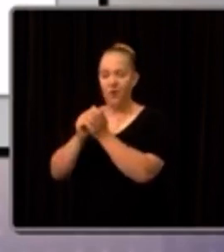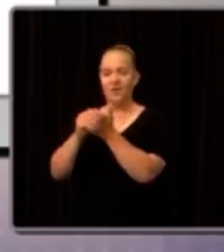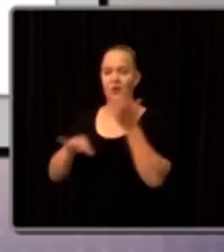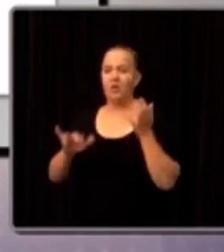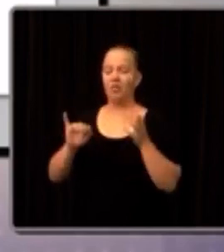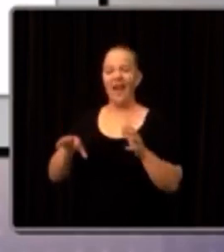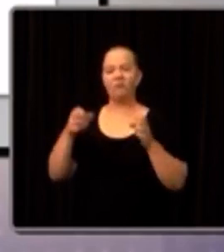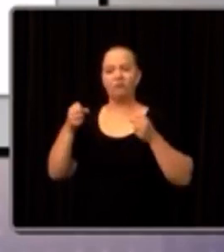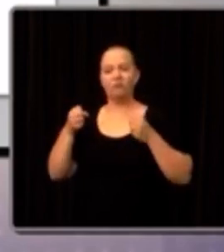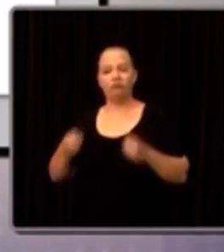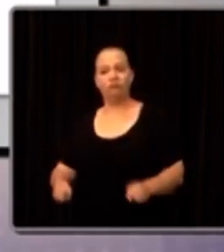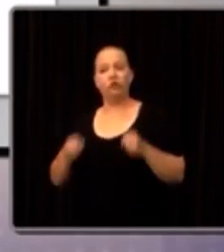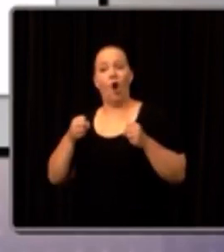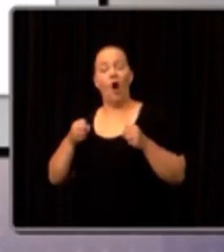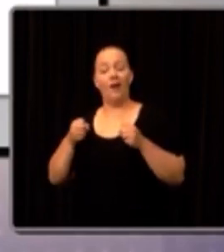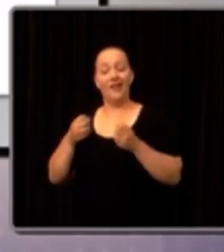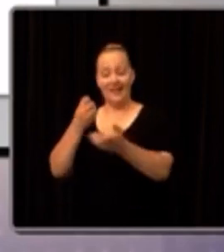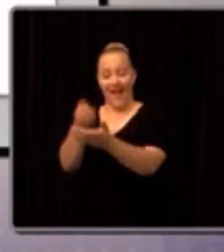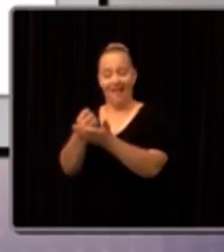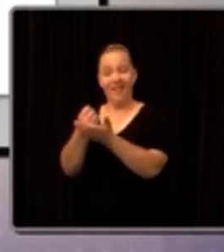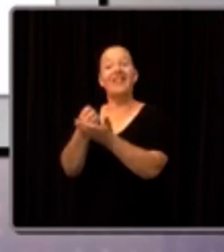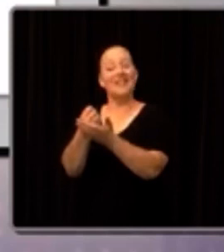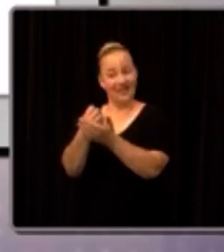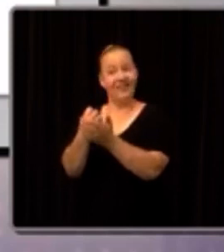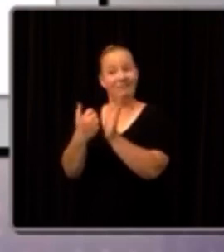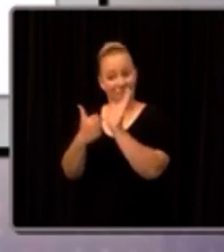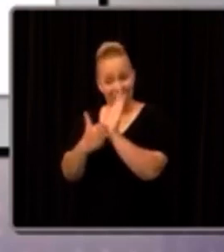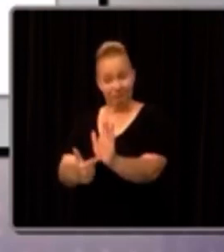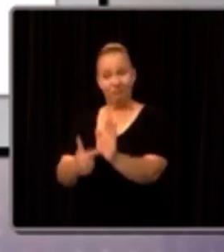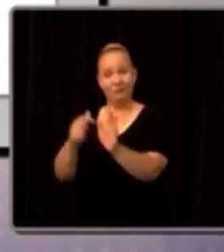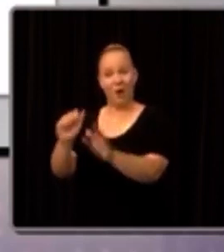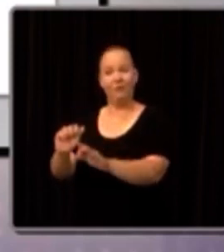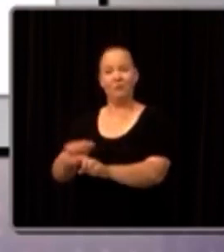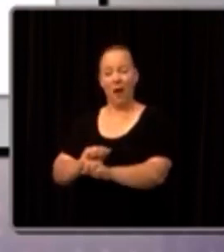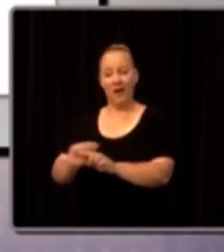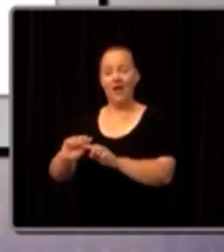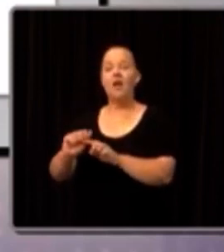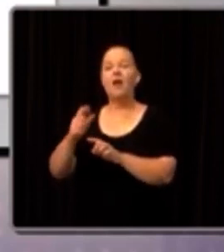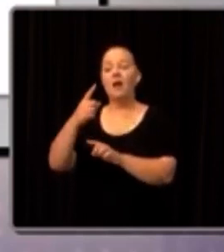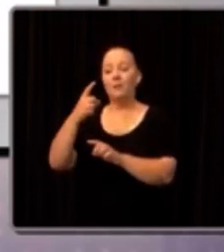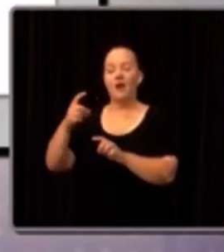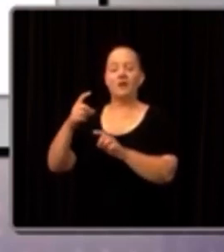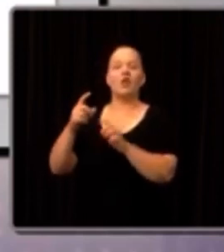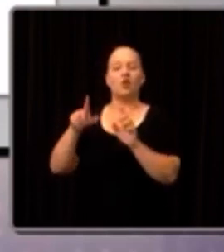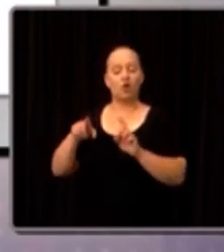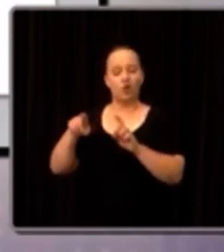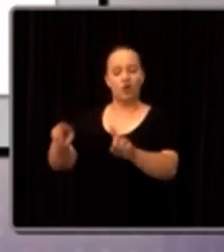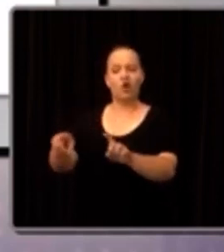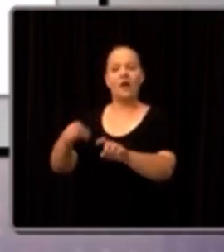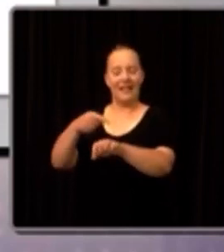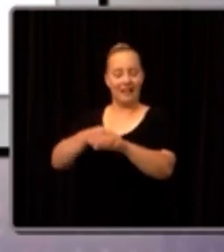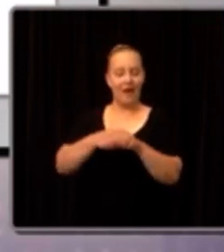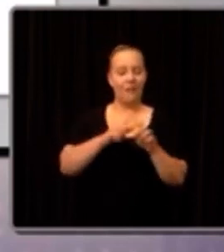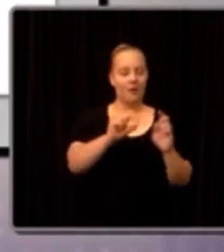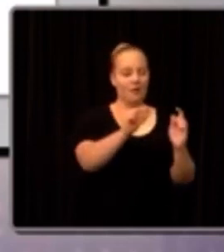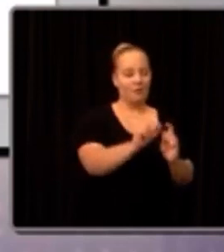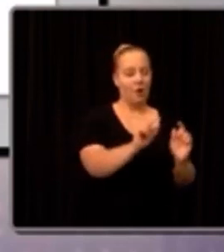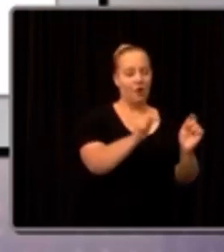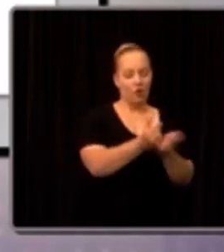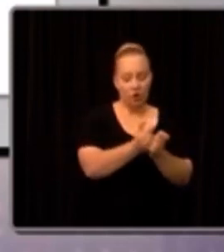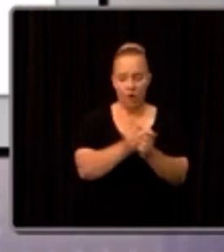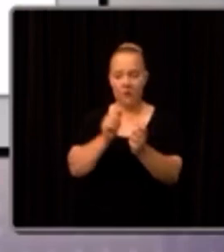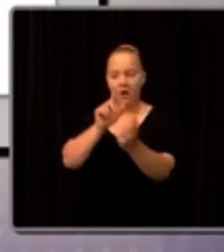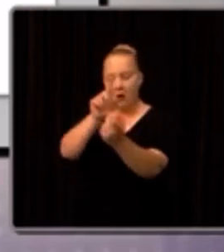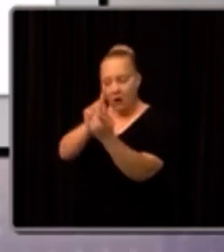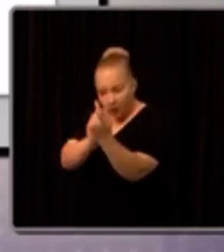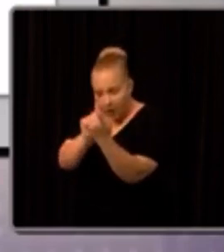the strongest effect sizes of evidence-based practices, because they are constantly during that chunk of time meeting with a small group, meeting with an